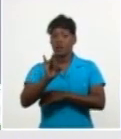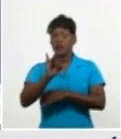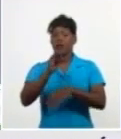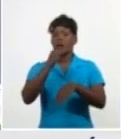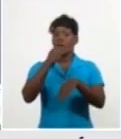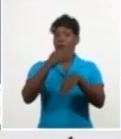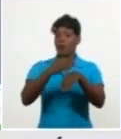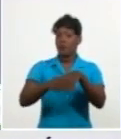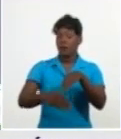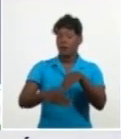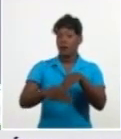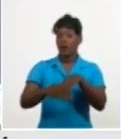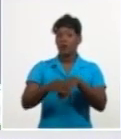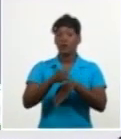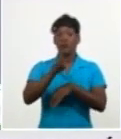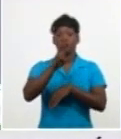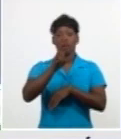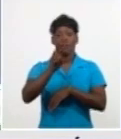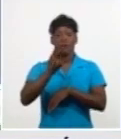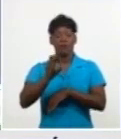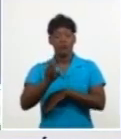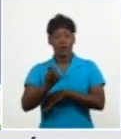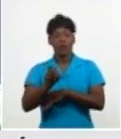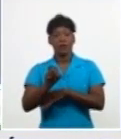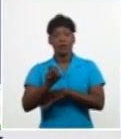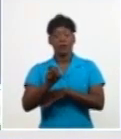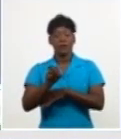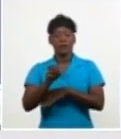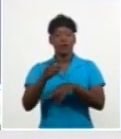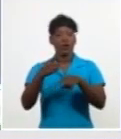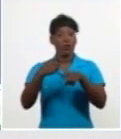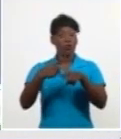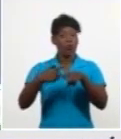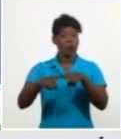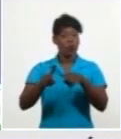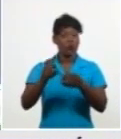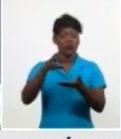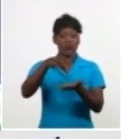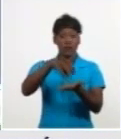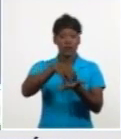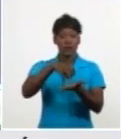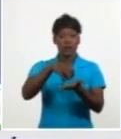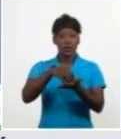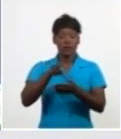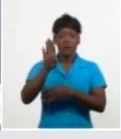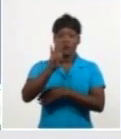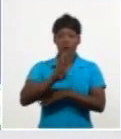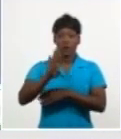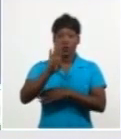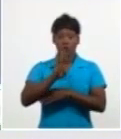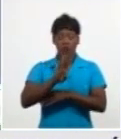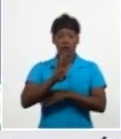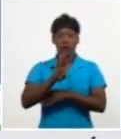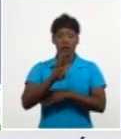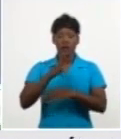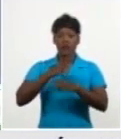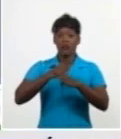Medicine, 1,097. In the Ayamejedas Brother Hospital, 320. In